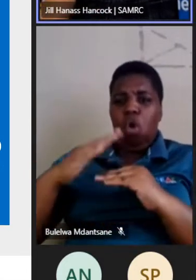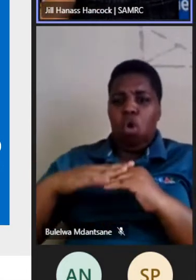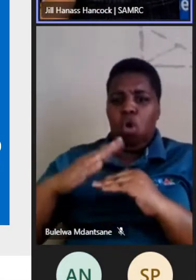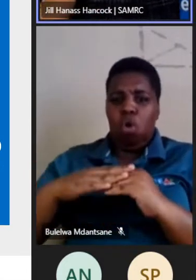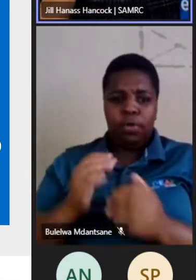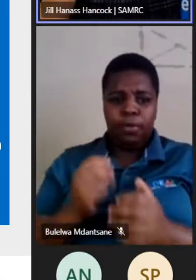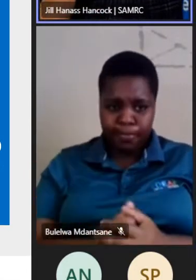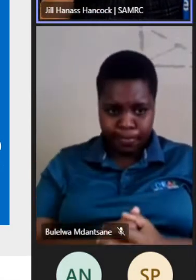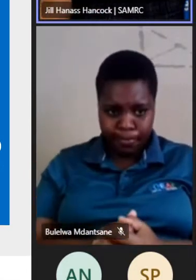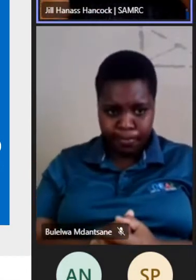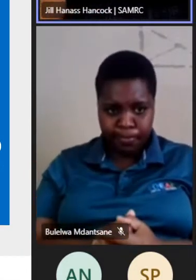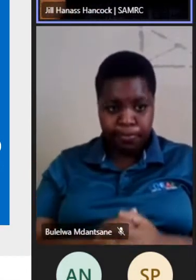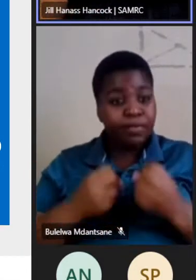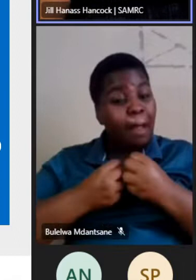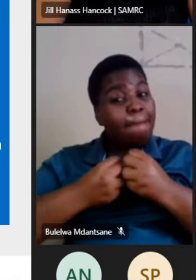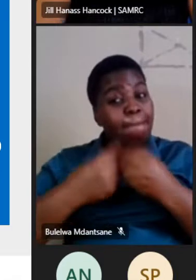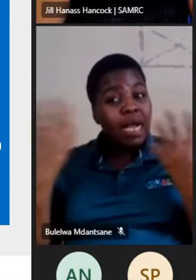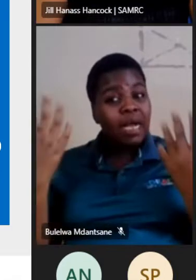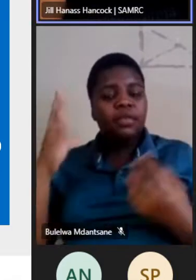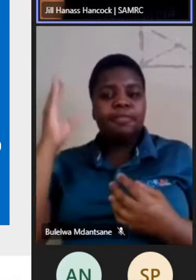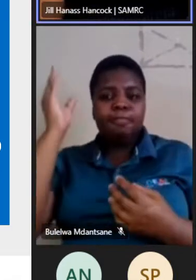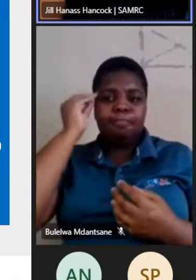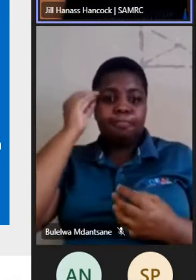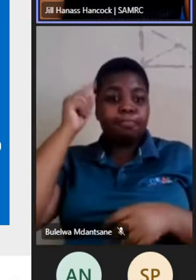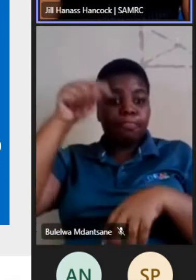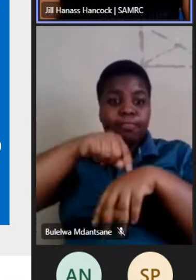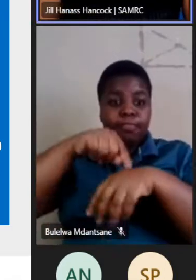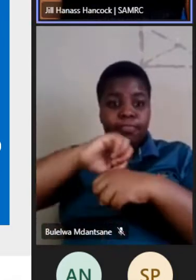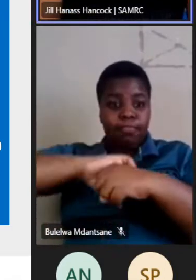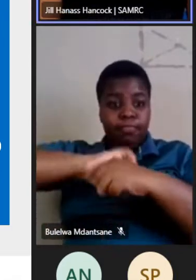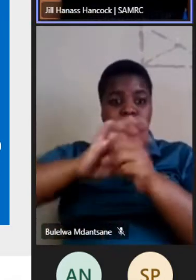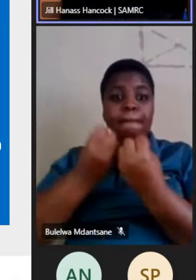The experience with COVID, many of the women